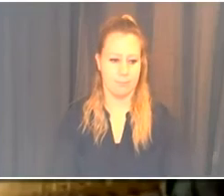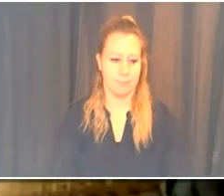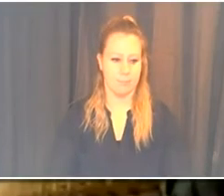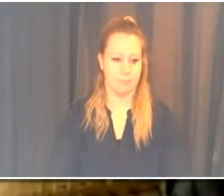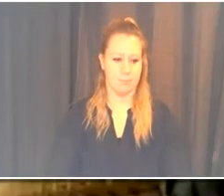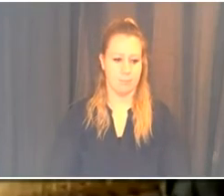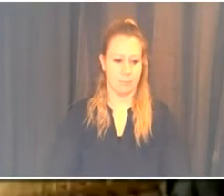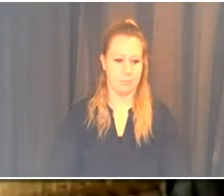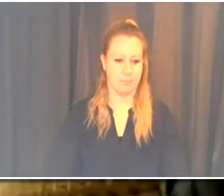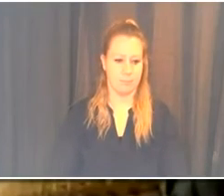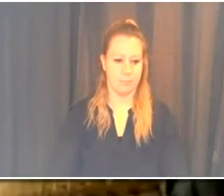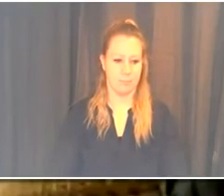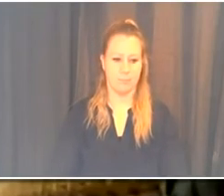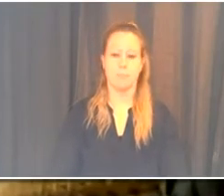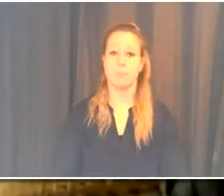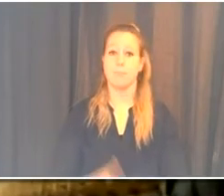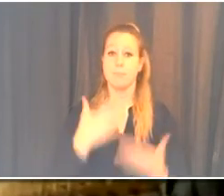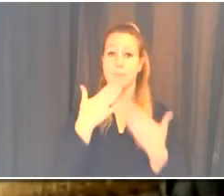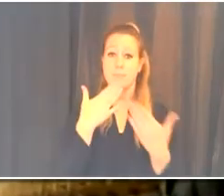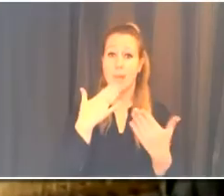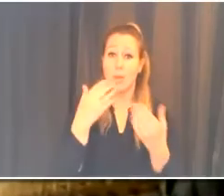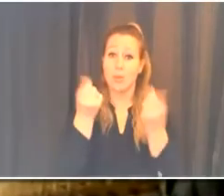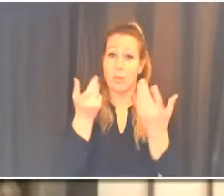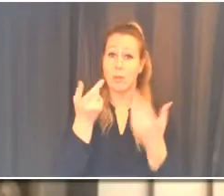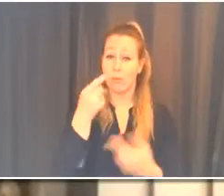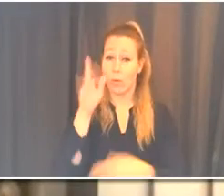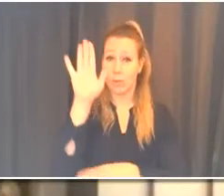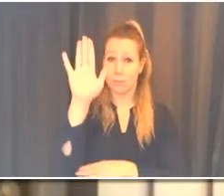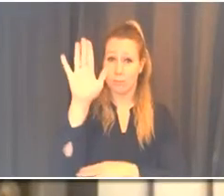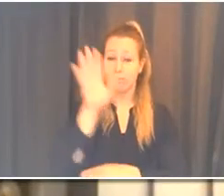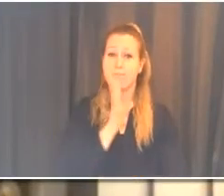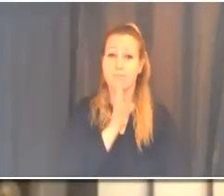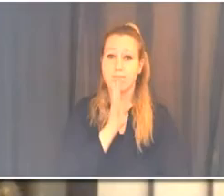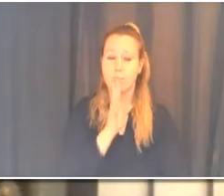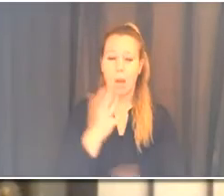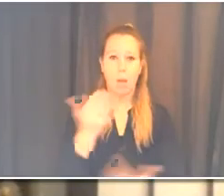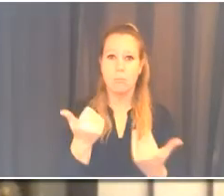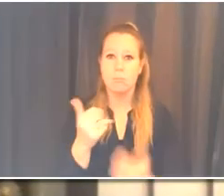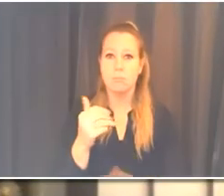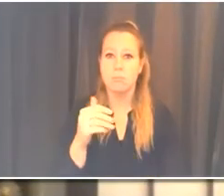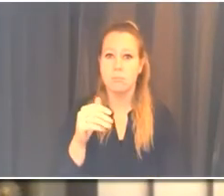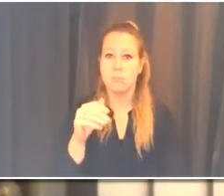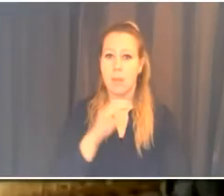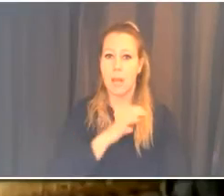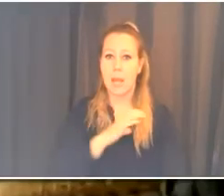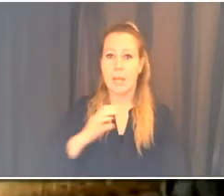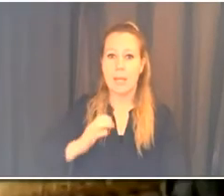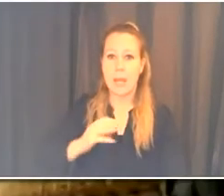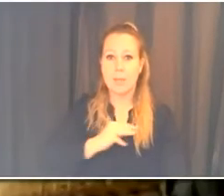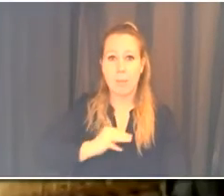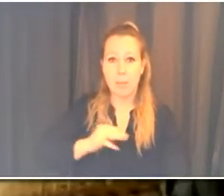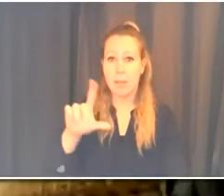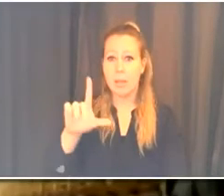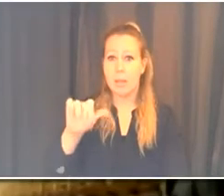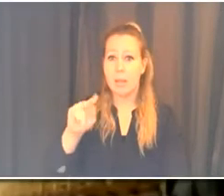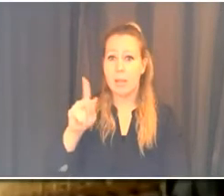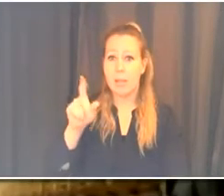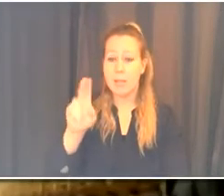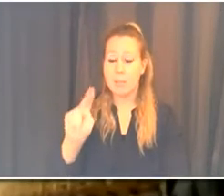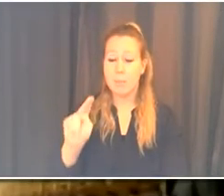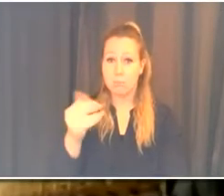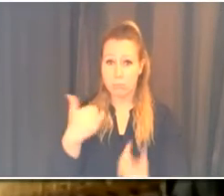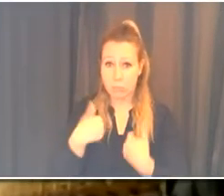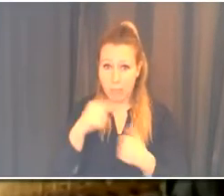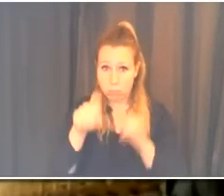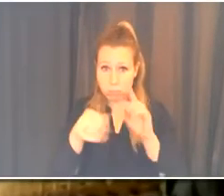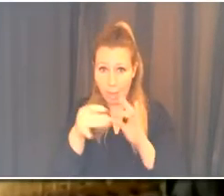it's very hard often for for OCA to translate it its memos into uh into lay terms so I don't I don't I don't know how optimistic I